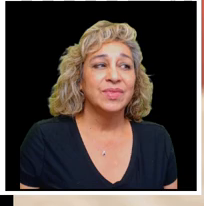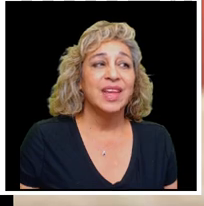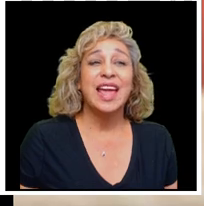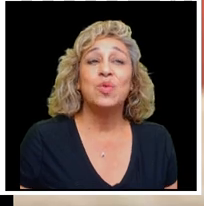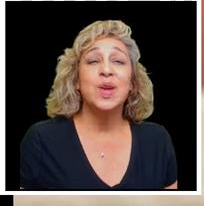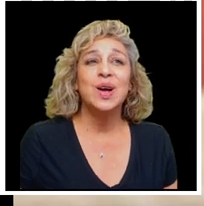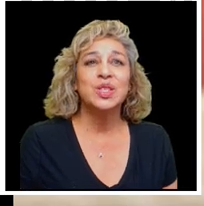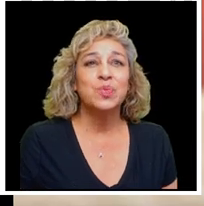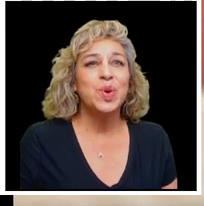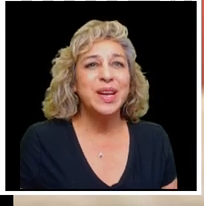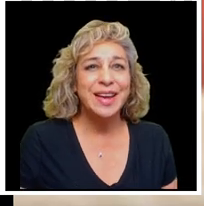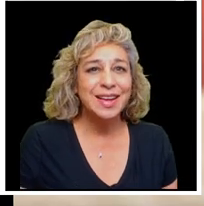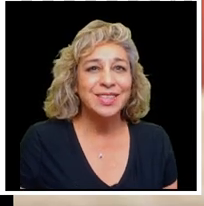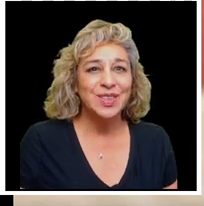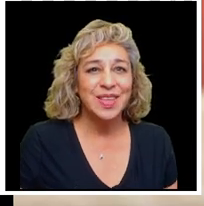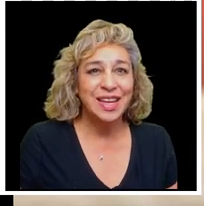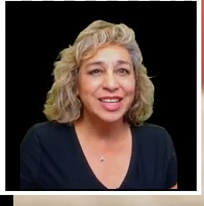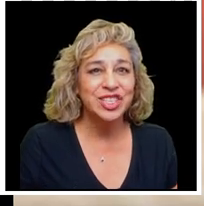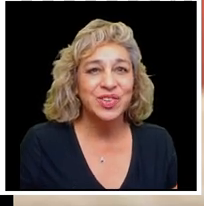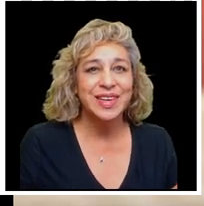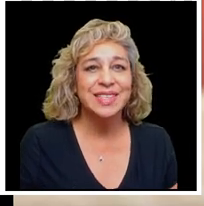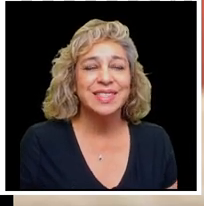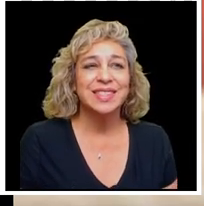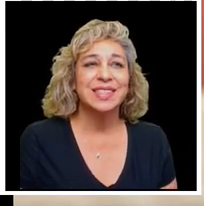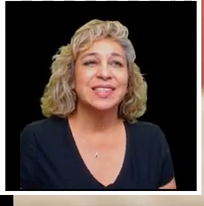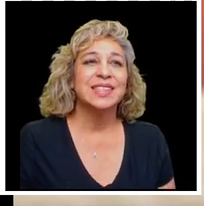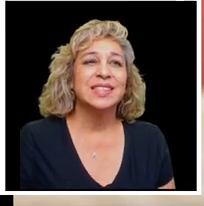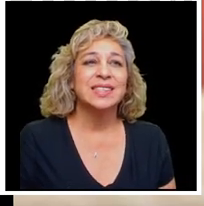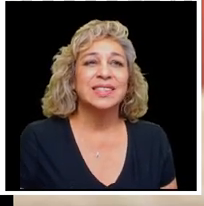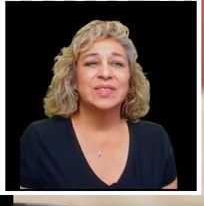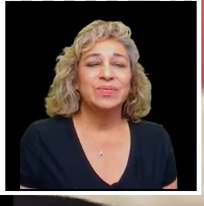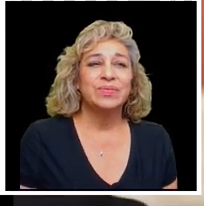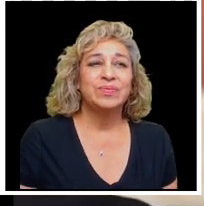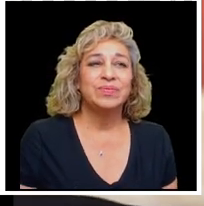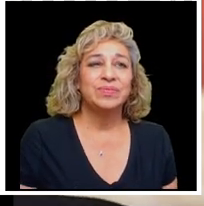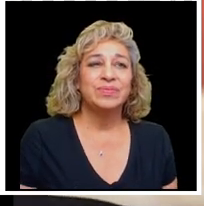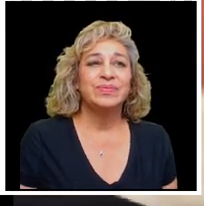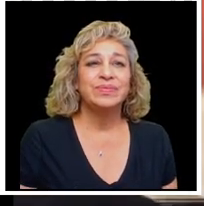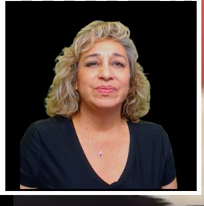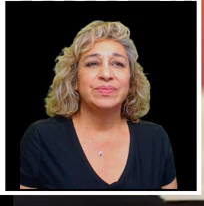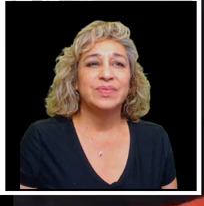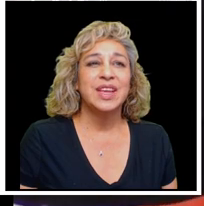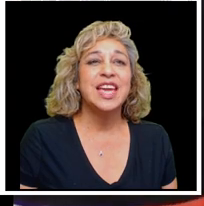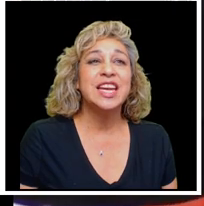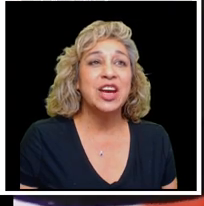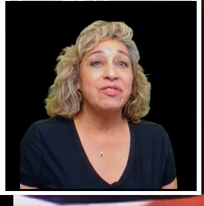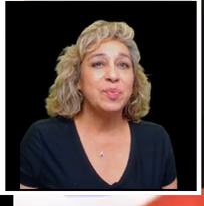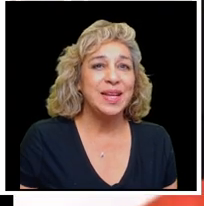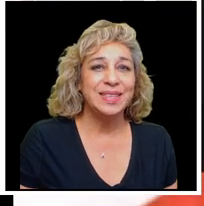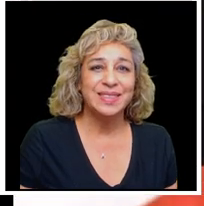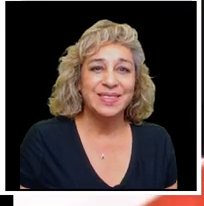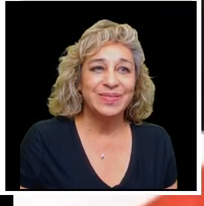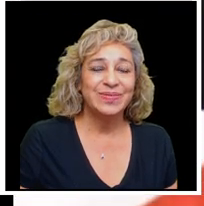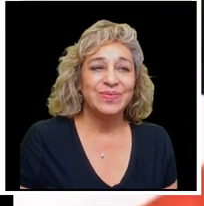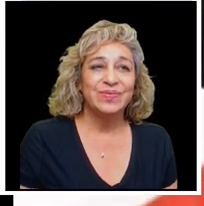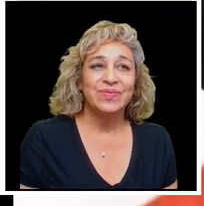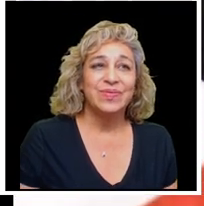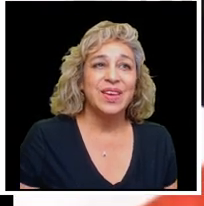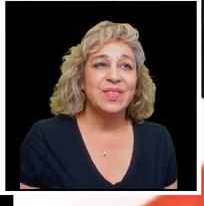and we also put an end to the luxuries in government